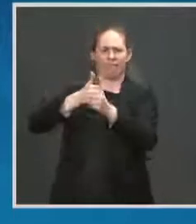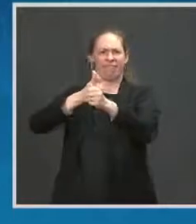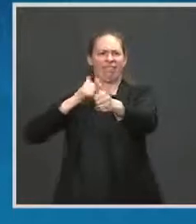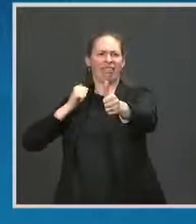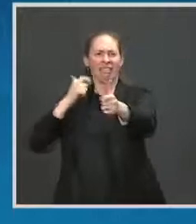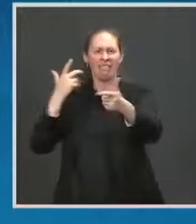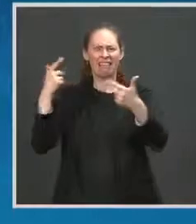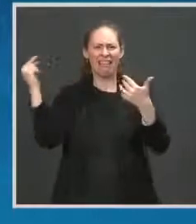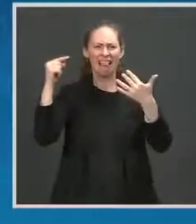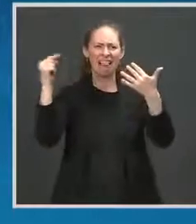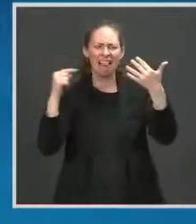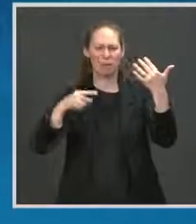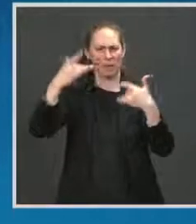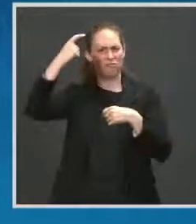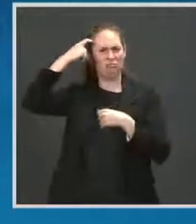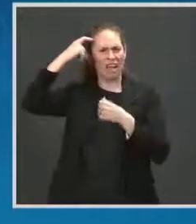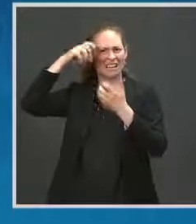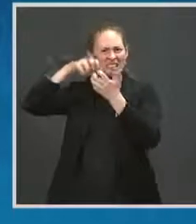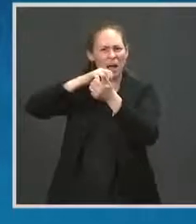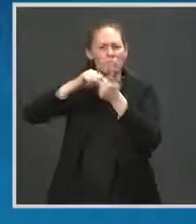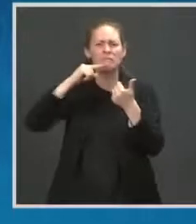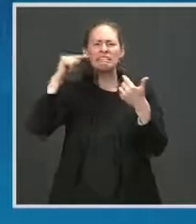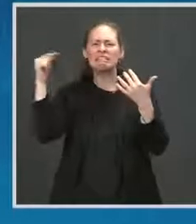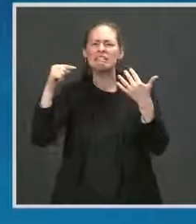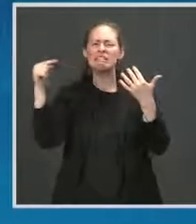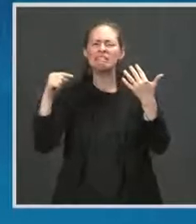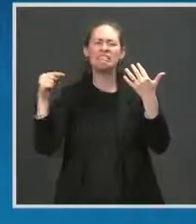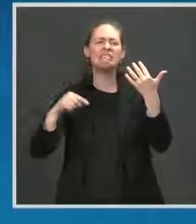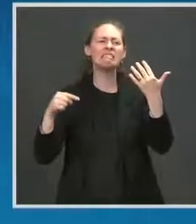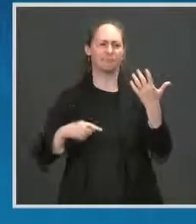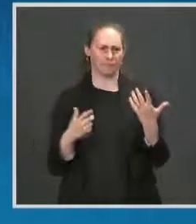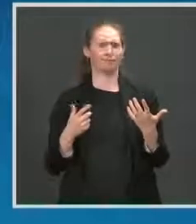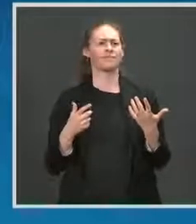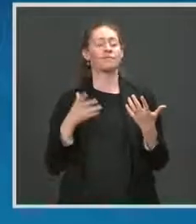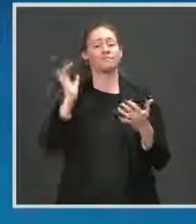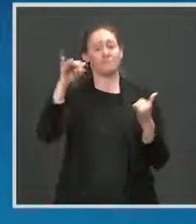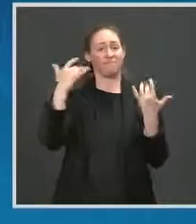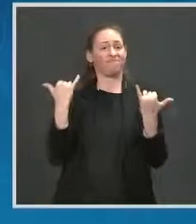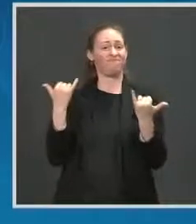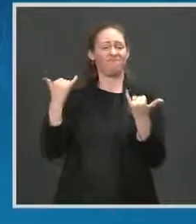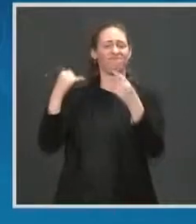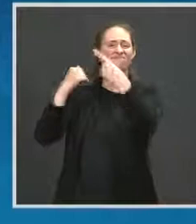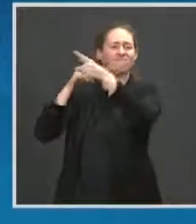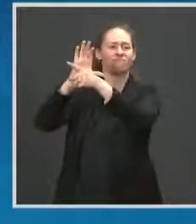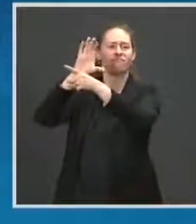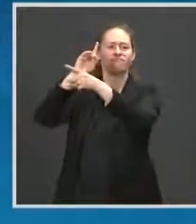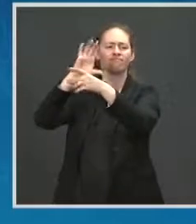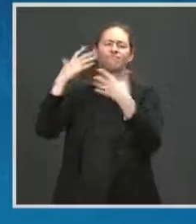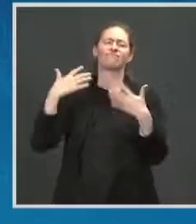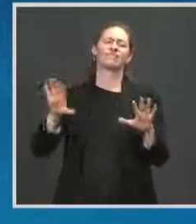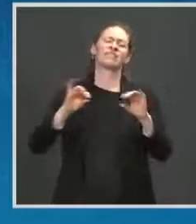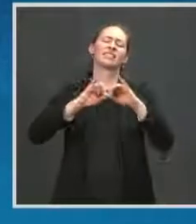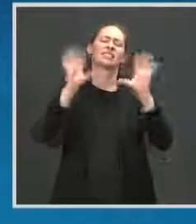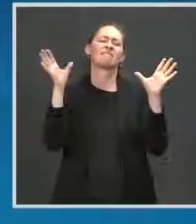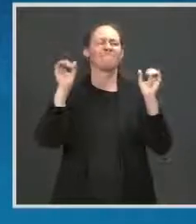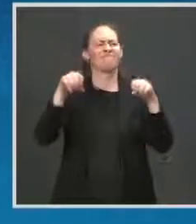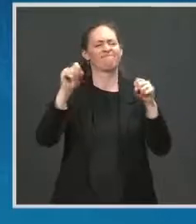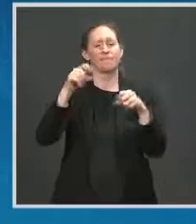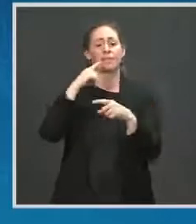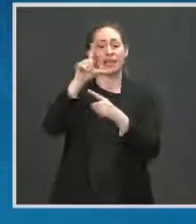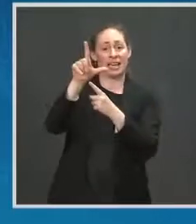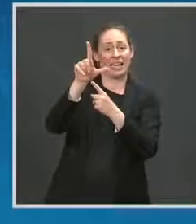brain. In fact, the Centers for Disease Control, they're quite clear when they say lead